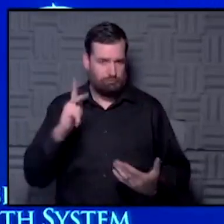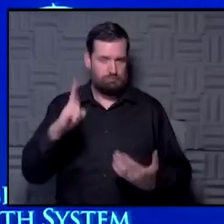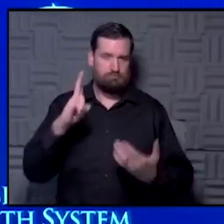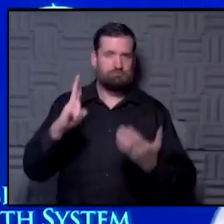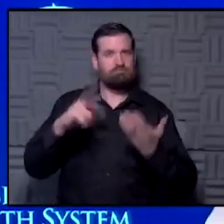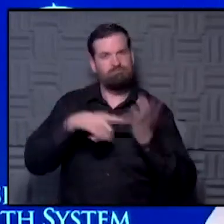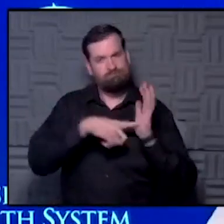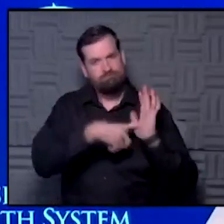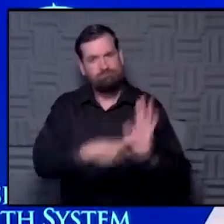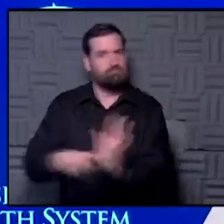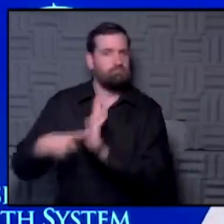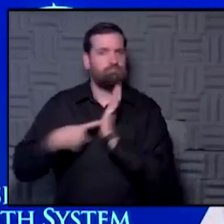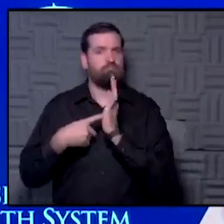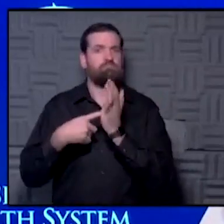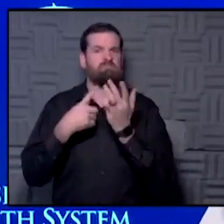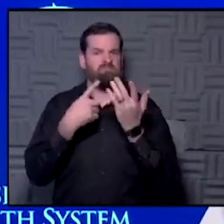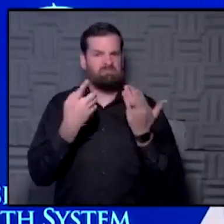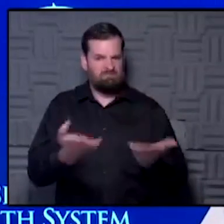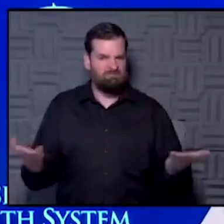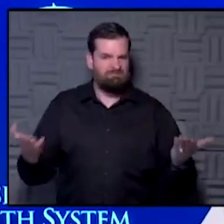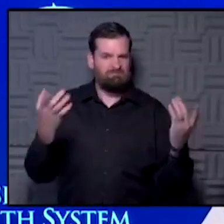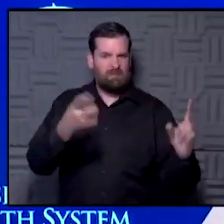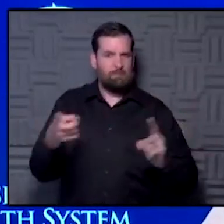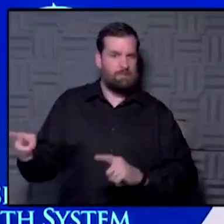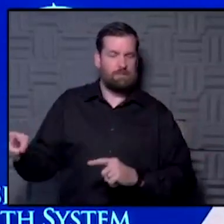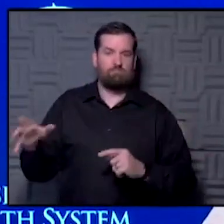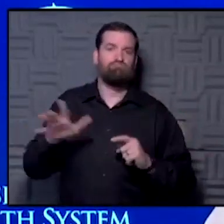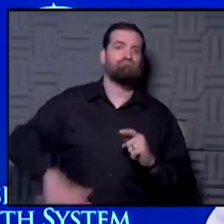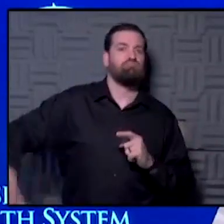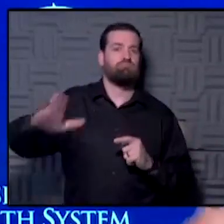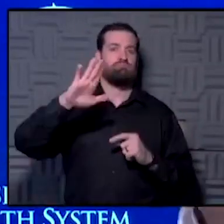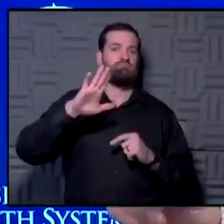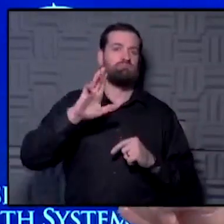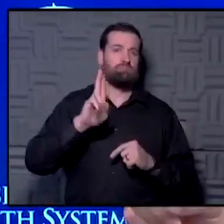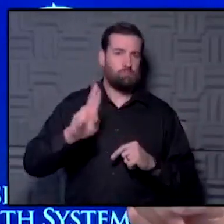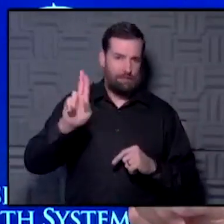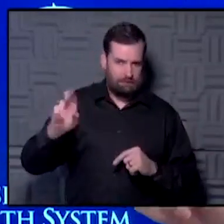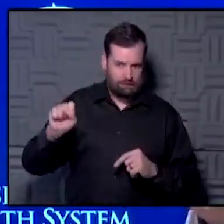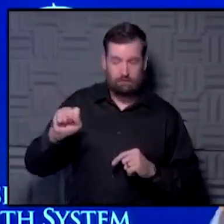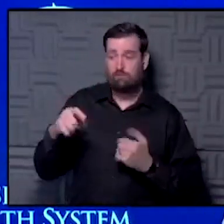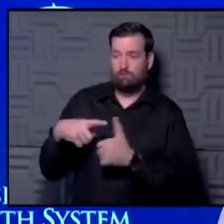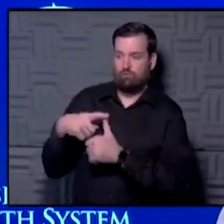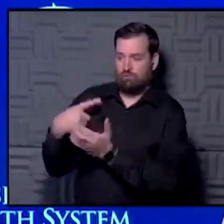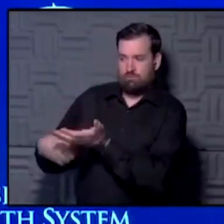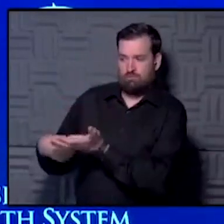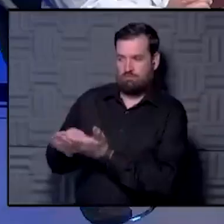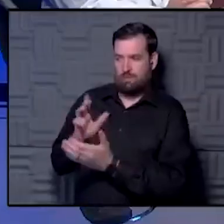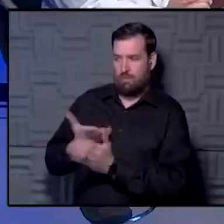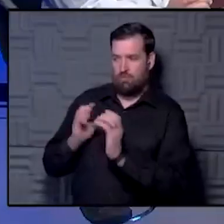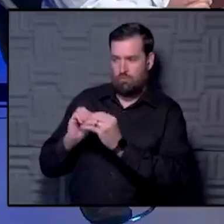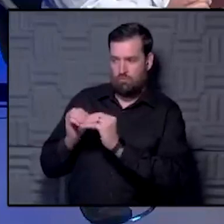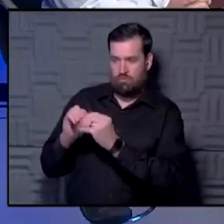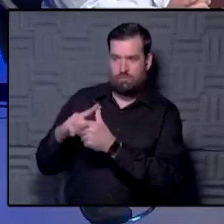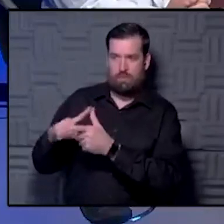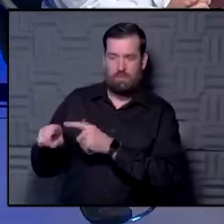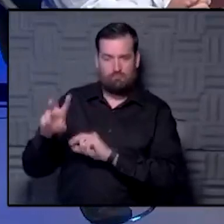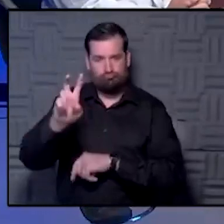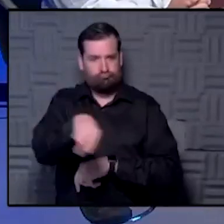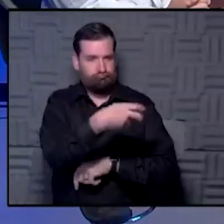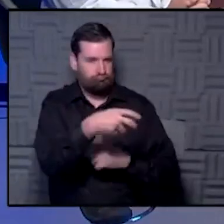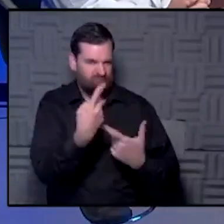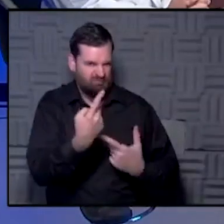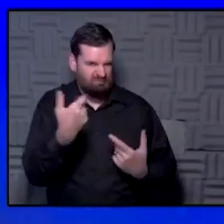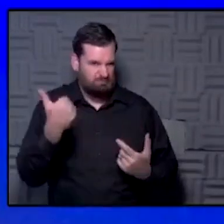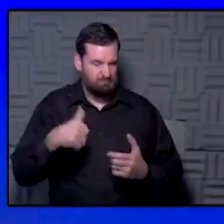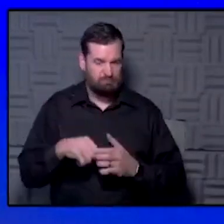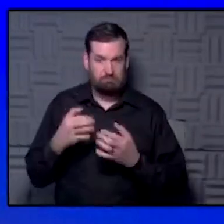exemplify things that are probably going on around the country. But first, Hawkeye, let's talk about our numbers, and then we're going to segue to an important moment. Yeah, so the last couple of